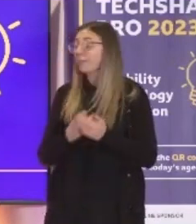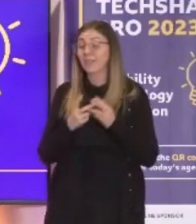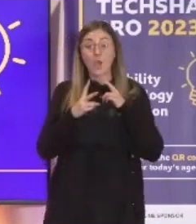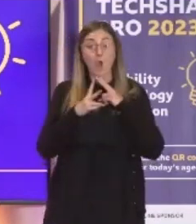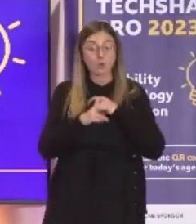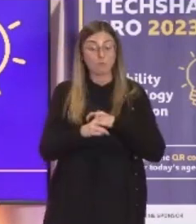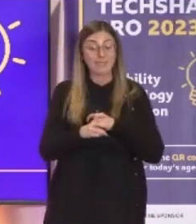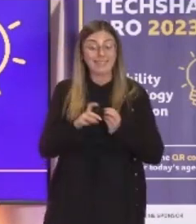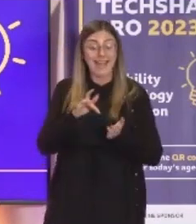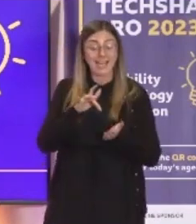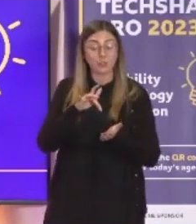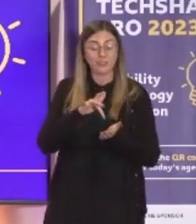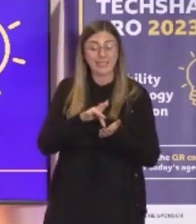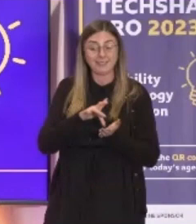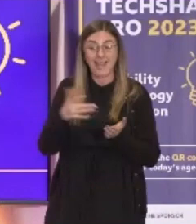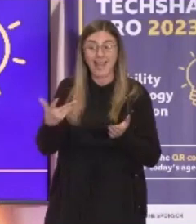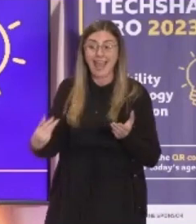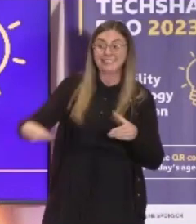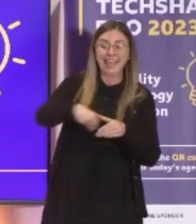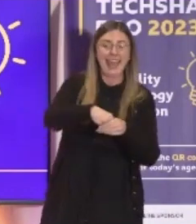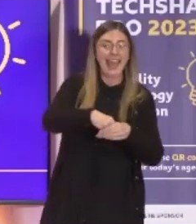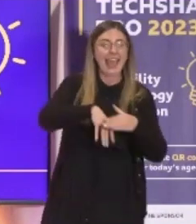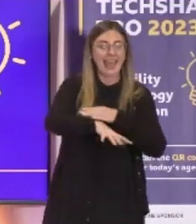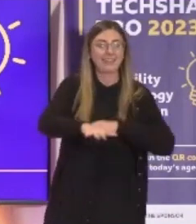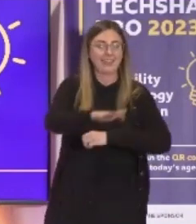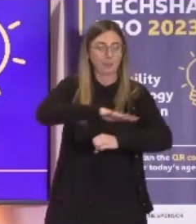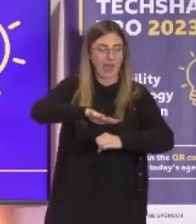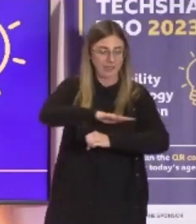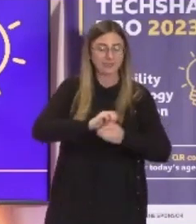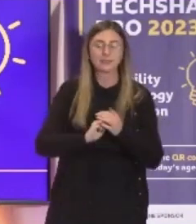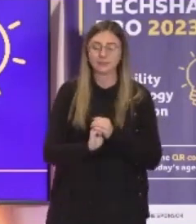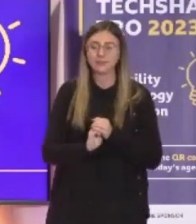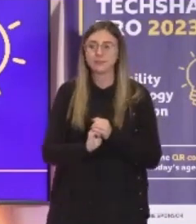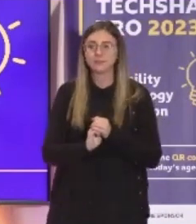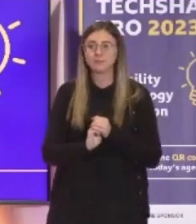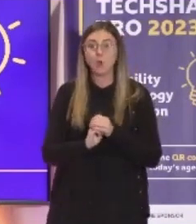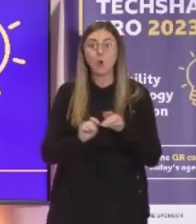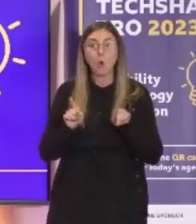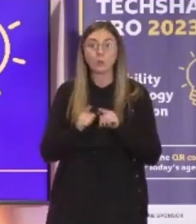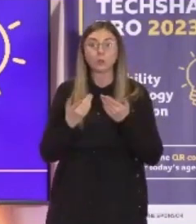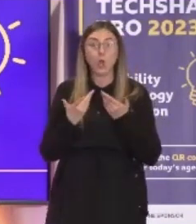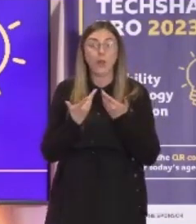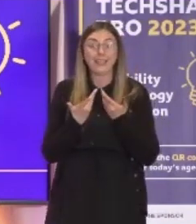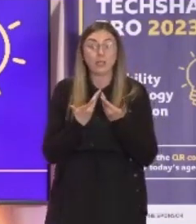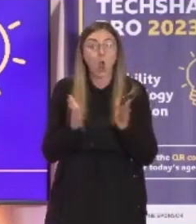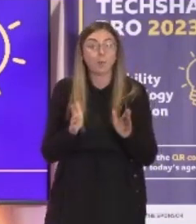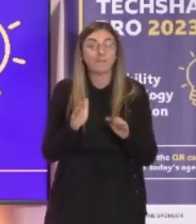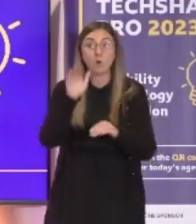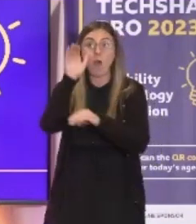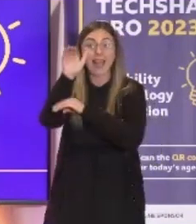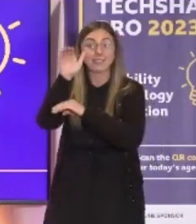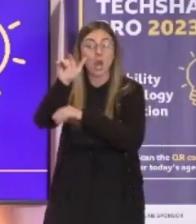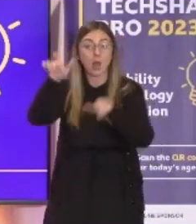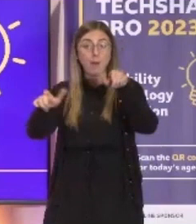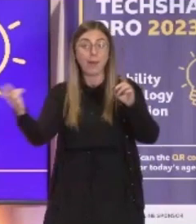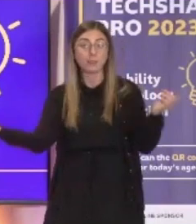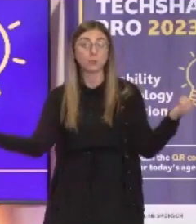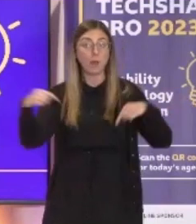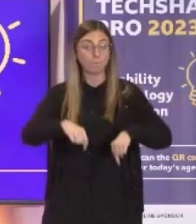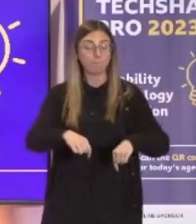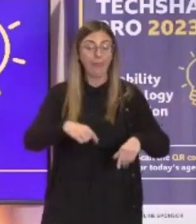center inside the space, but also opening it to the public, I think, is where the real excitement came